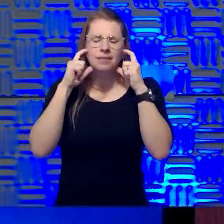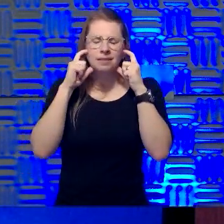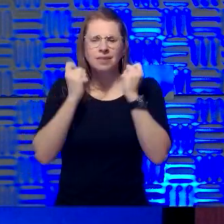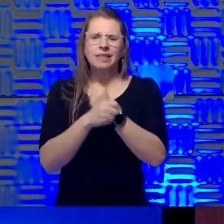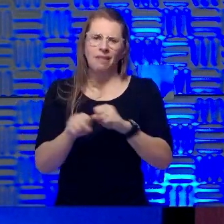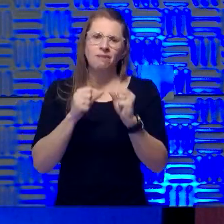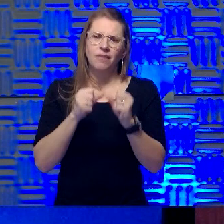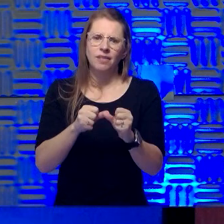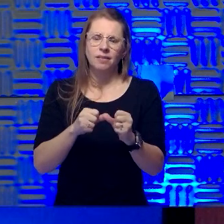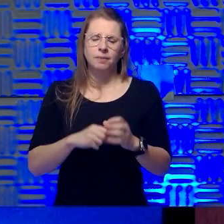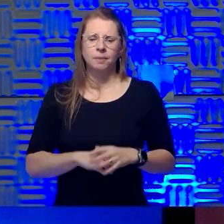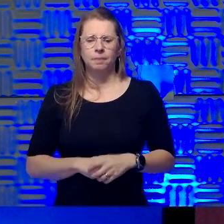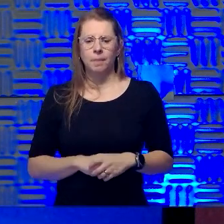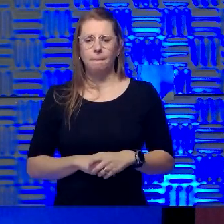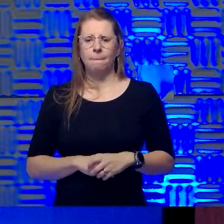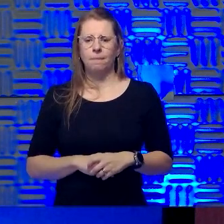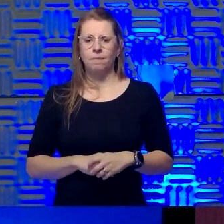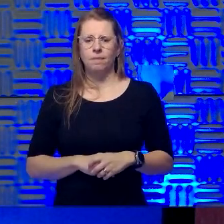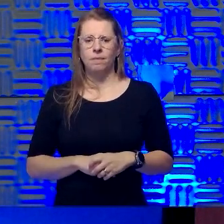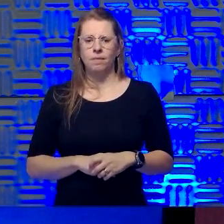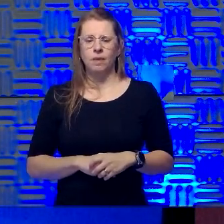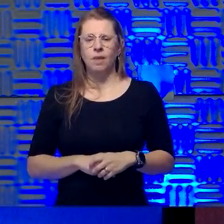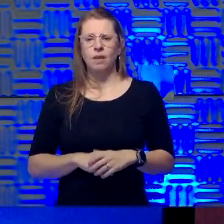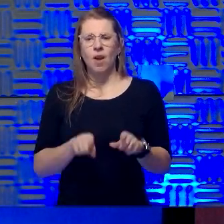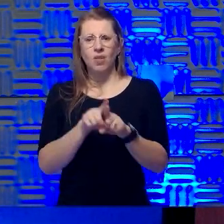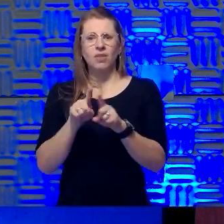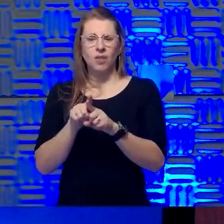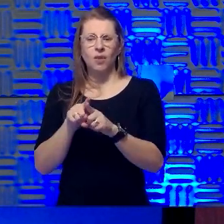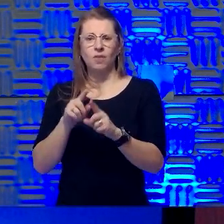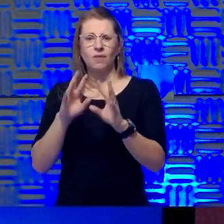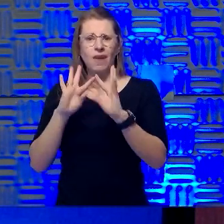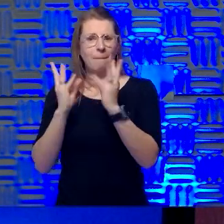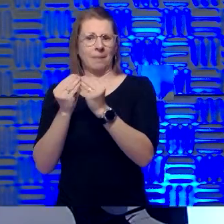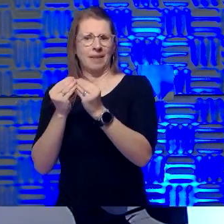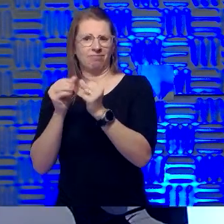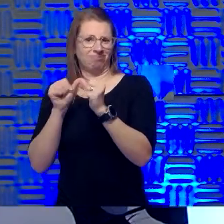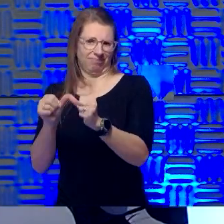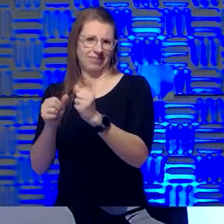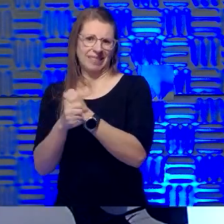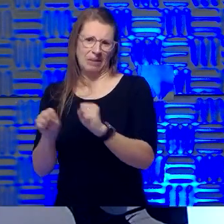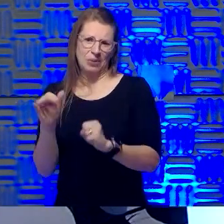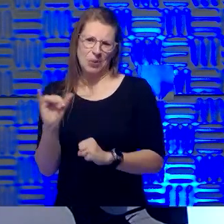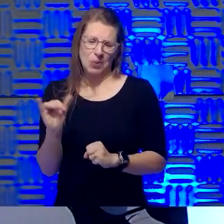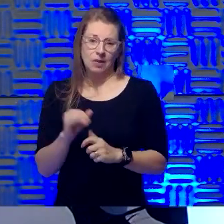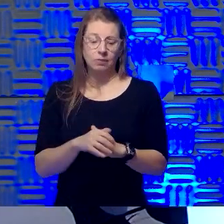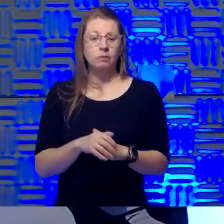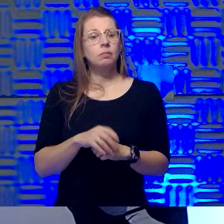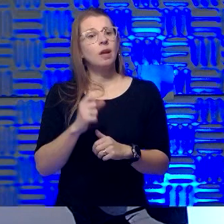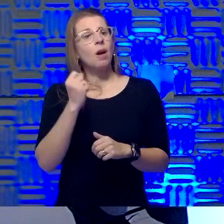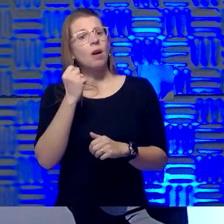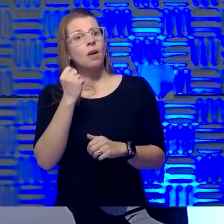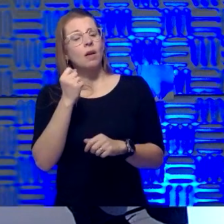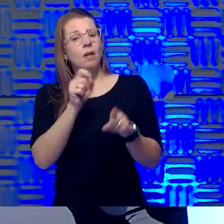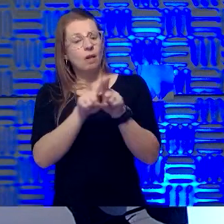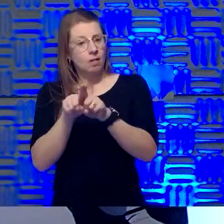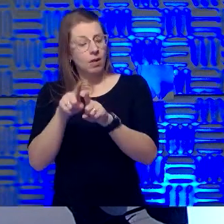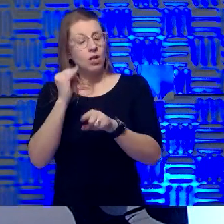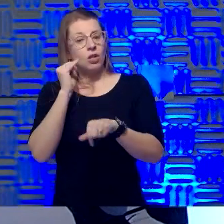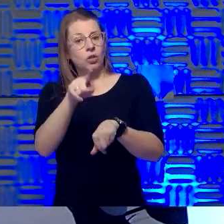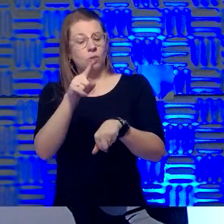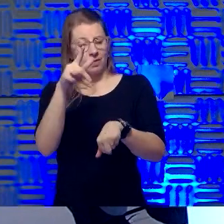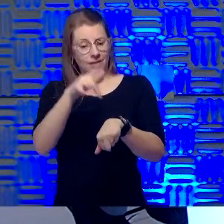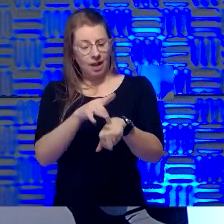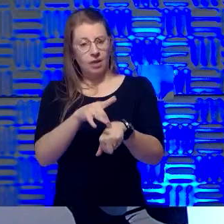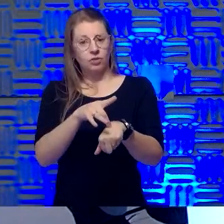safe and keep your loved ones safe. Yeah, and to your point, if you do go into the store and you are touching things, putting things